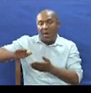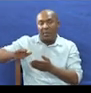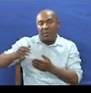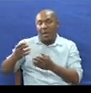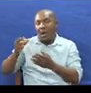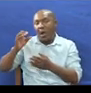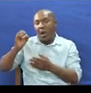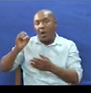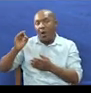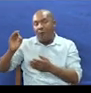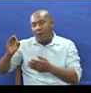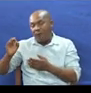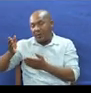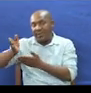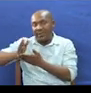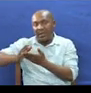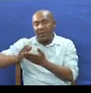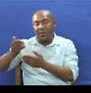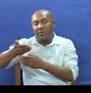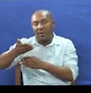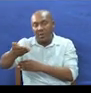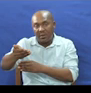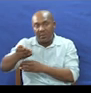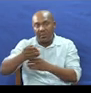arrow. It has passed through